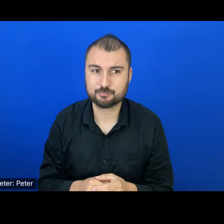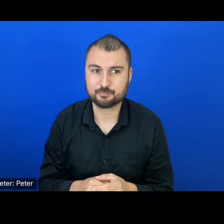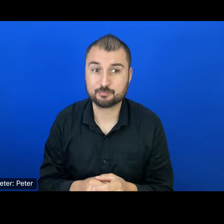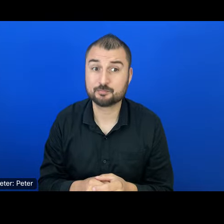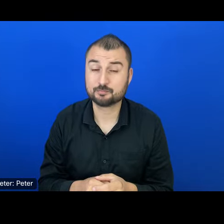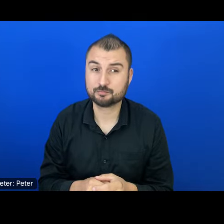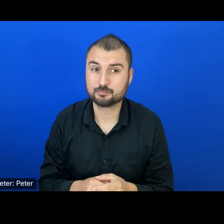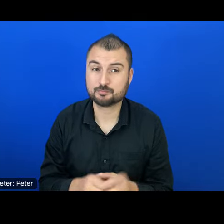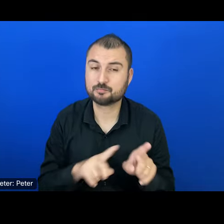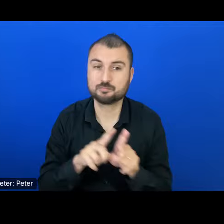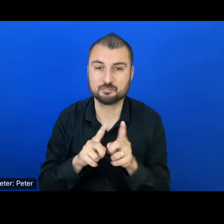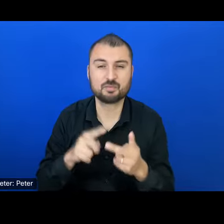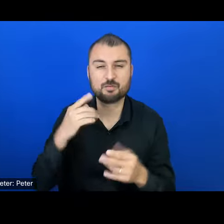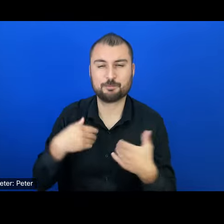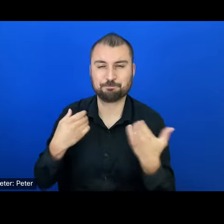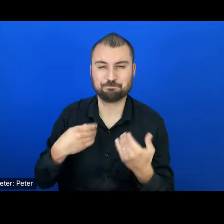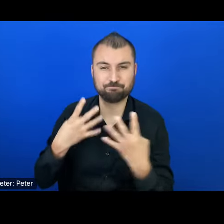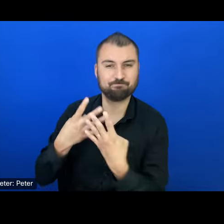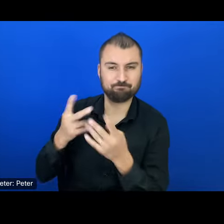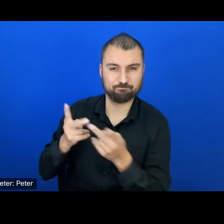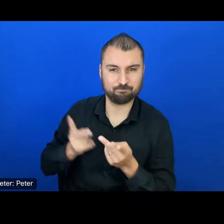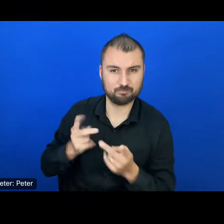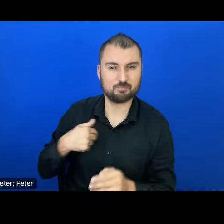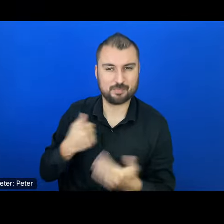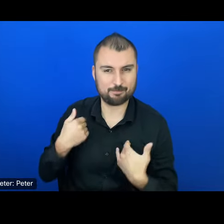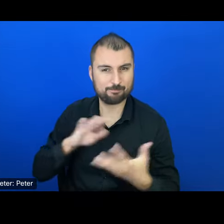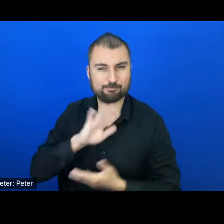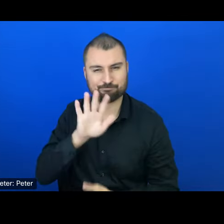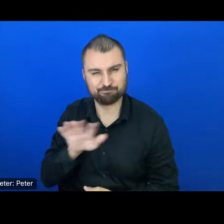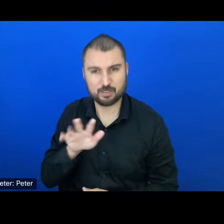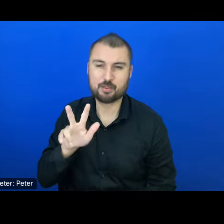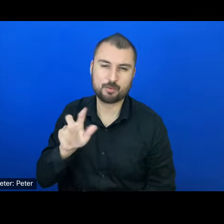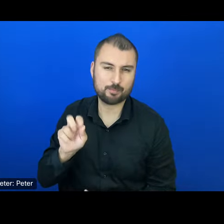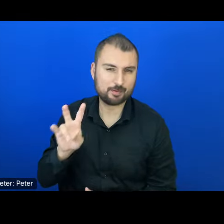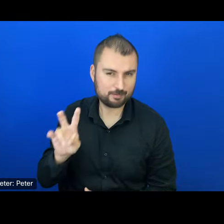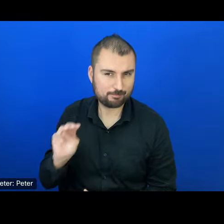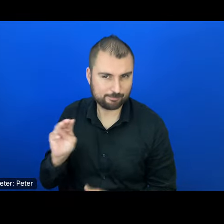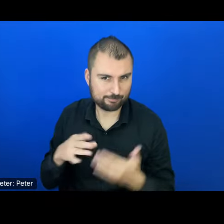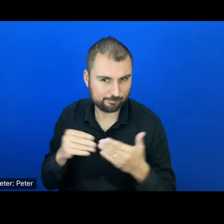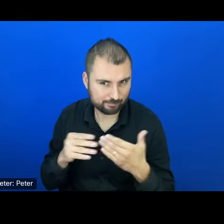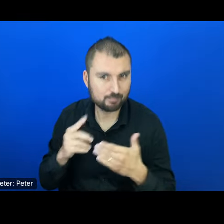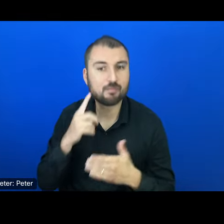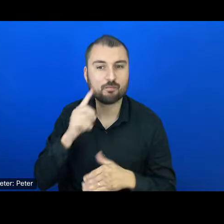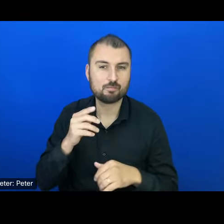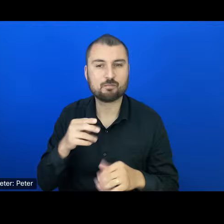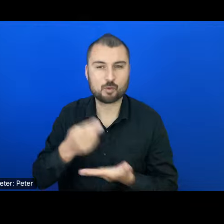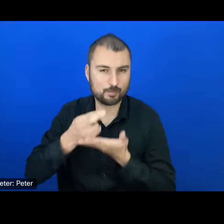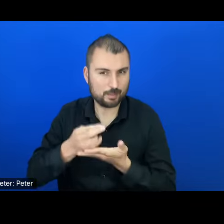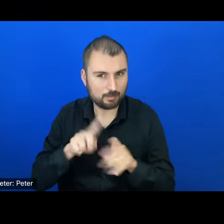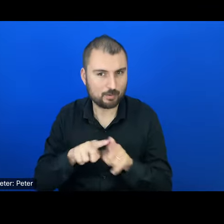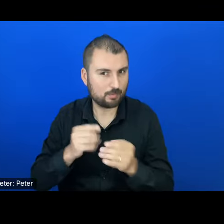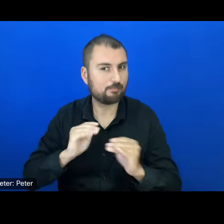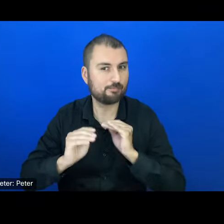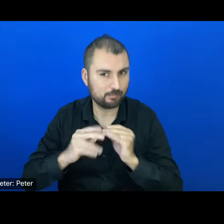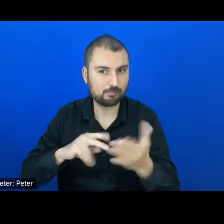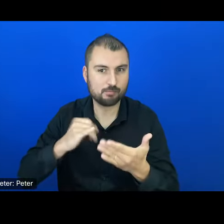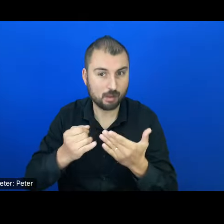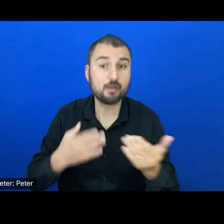And then for the juvenile facility, we have about close to $3.7 million in rehab and repair projects. For